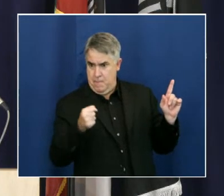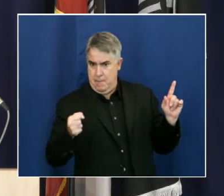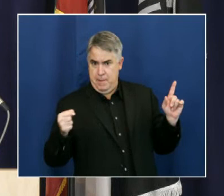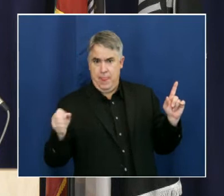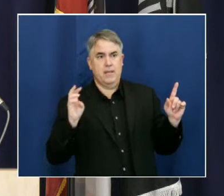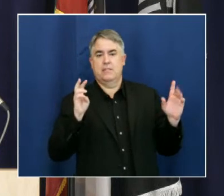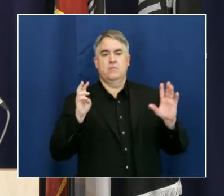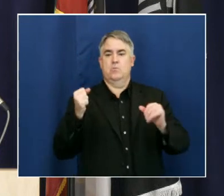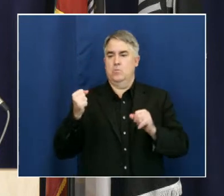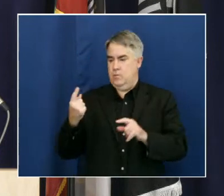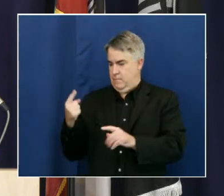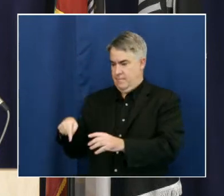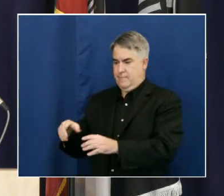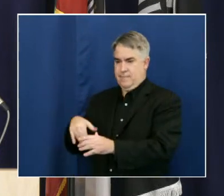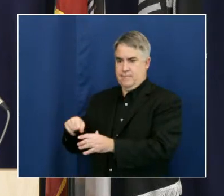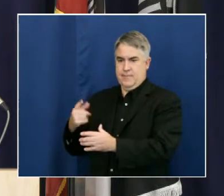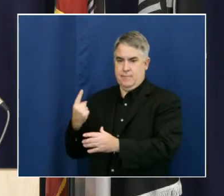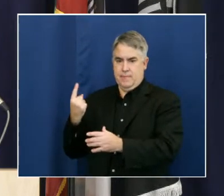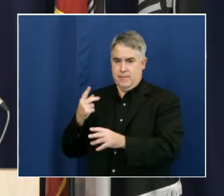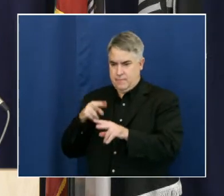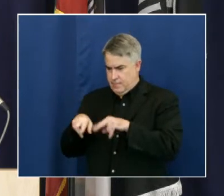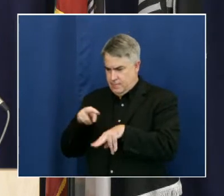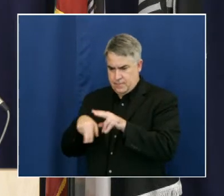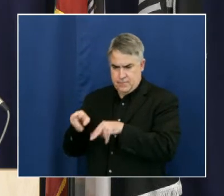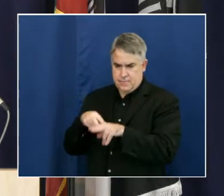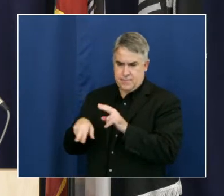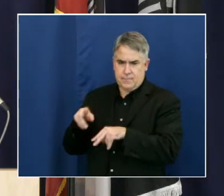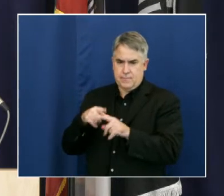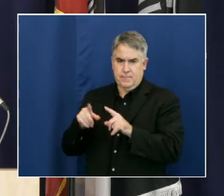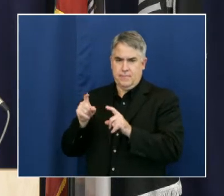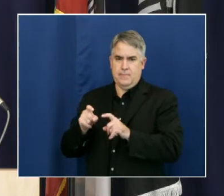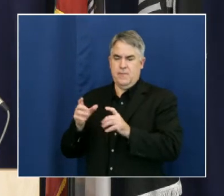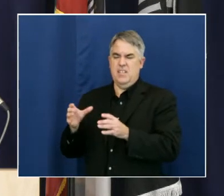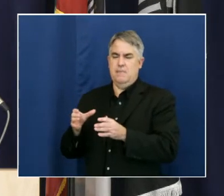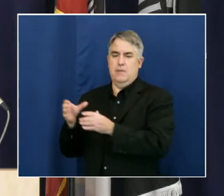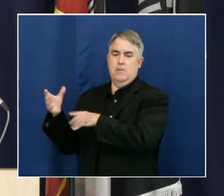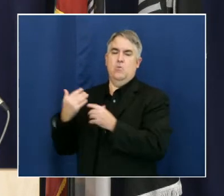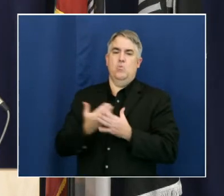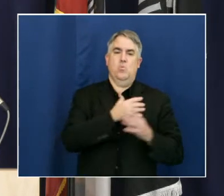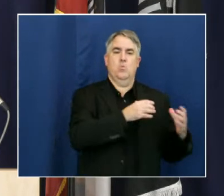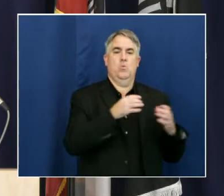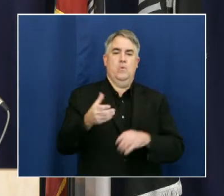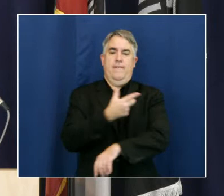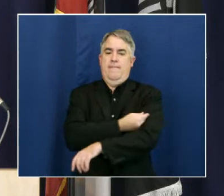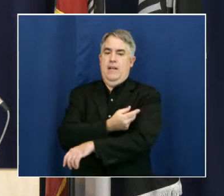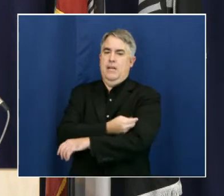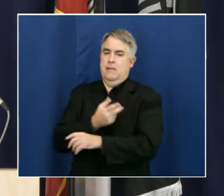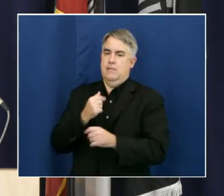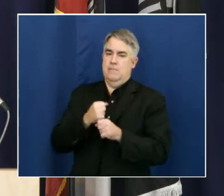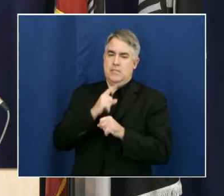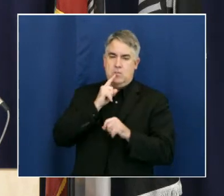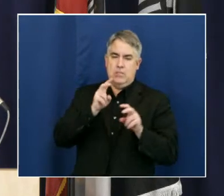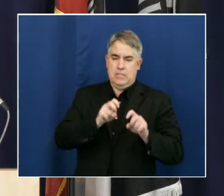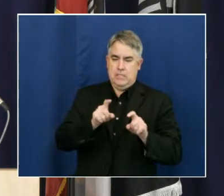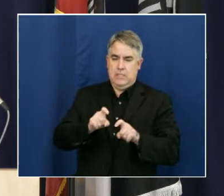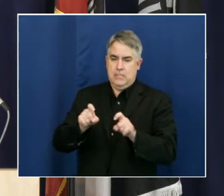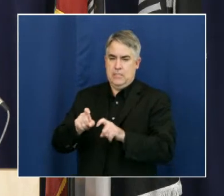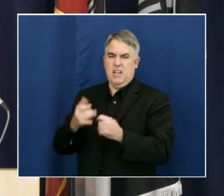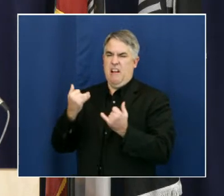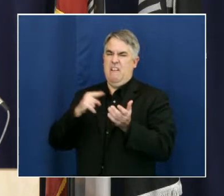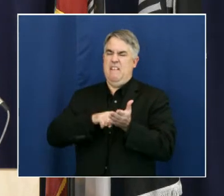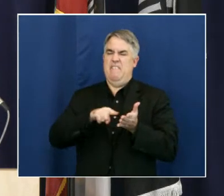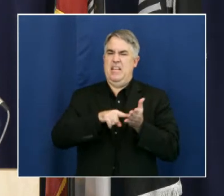do I think, a great slowdown to be able to assess the situation. Again, those cases are still under investigation, and it'd be